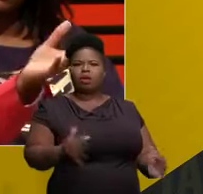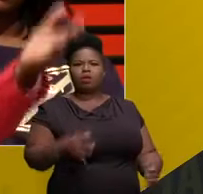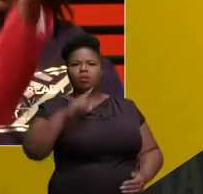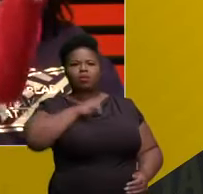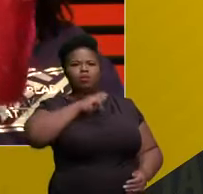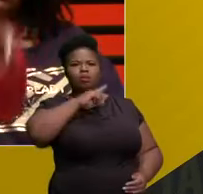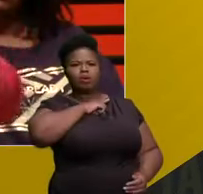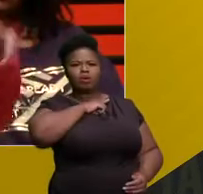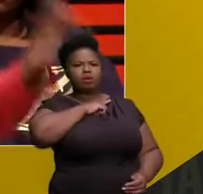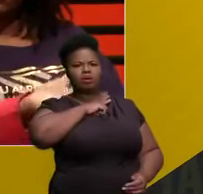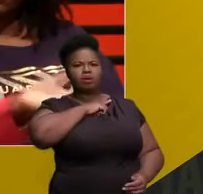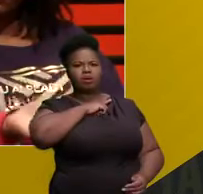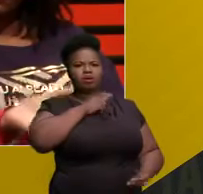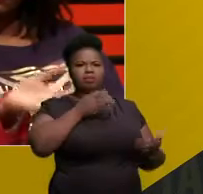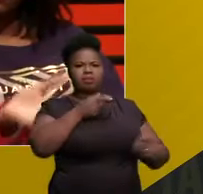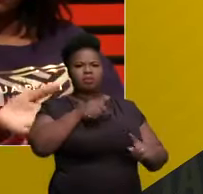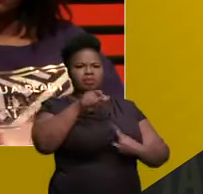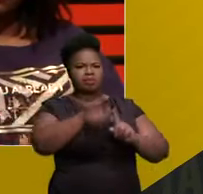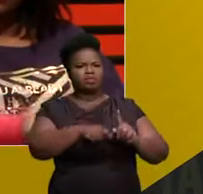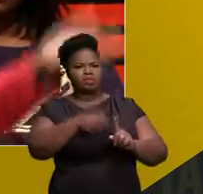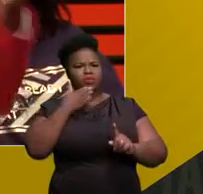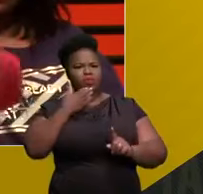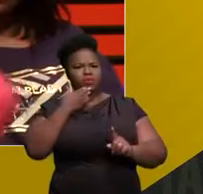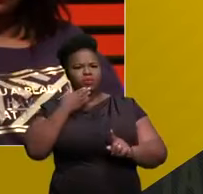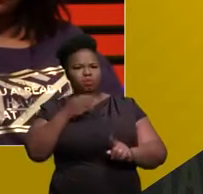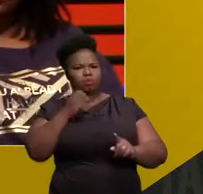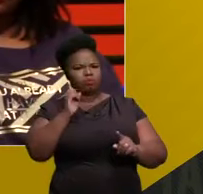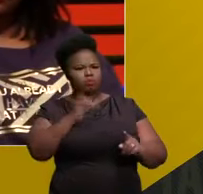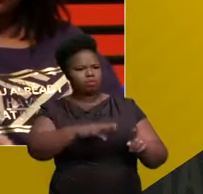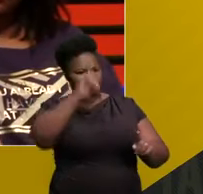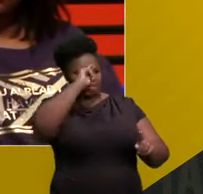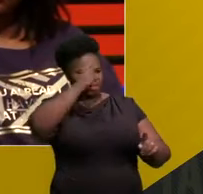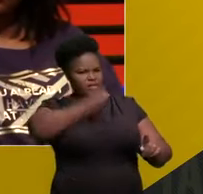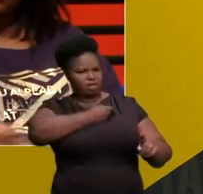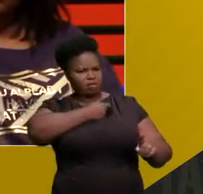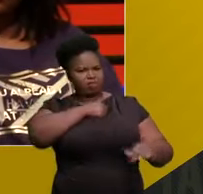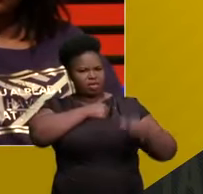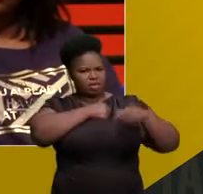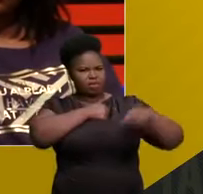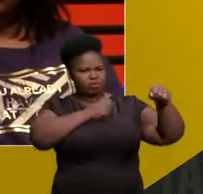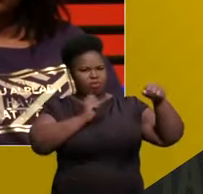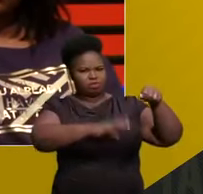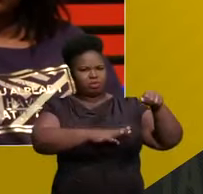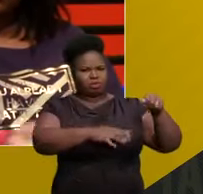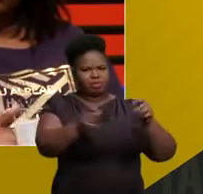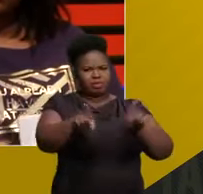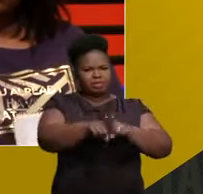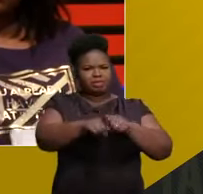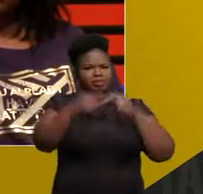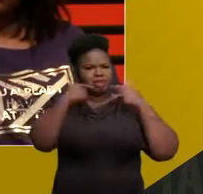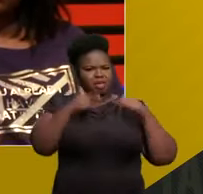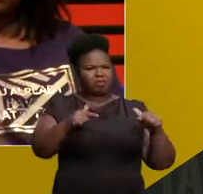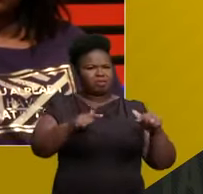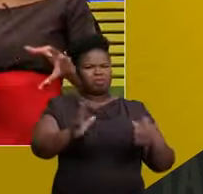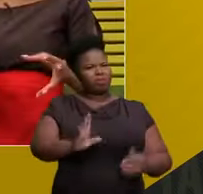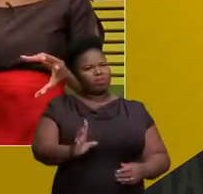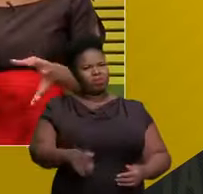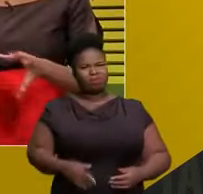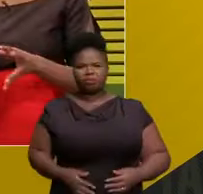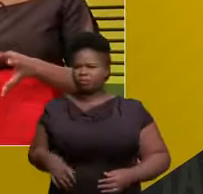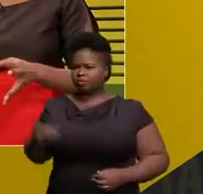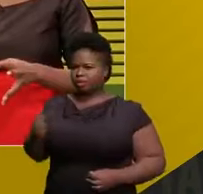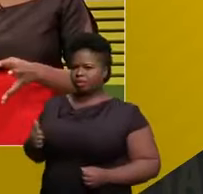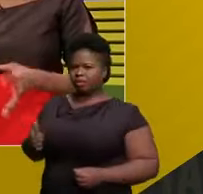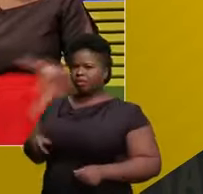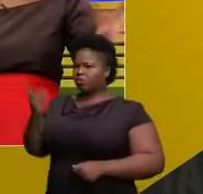bona the guy who took my son inside the boot le bona they were speaking the same language ore ke molao timely